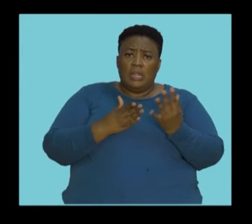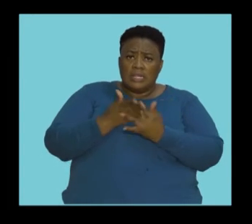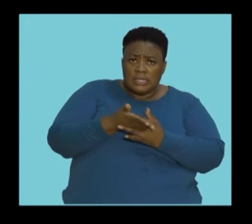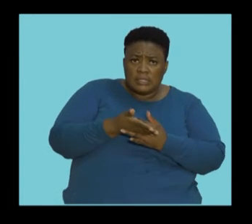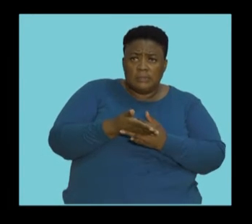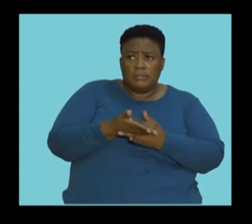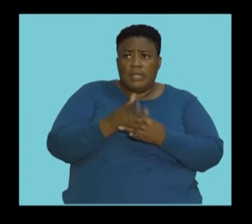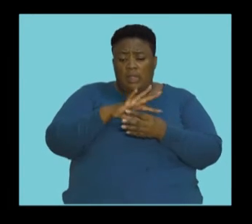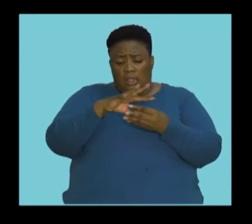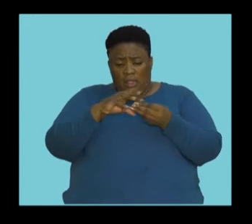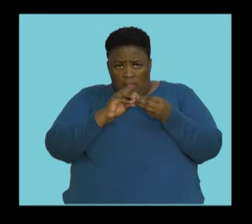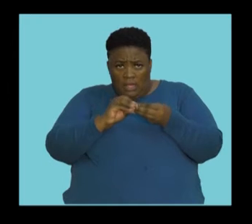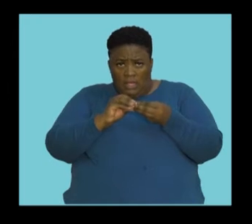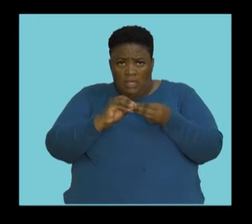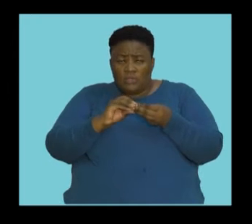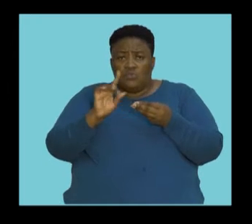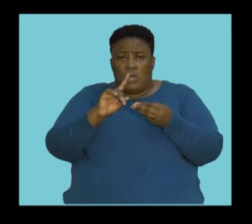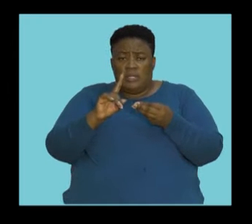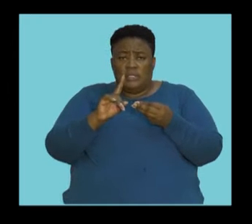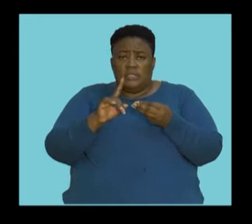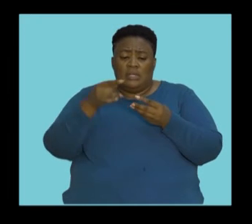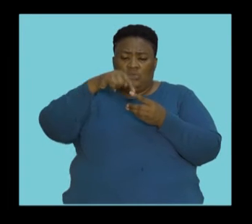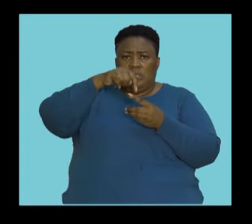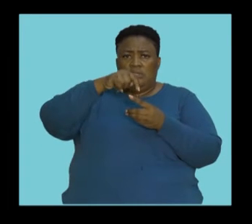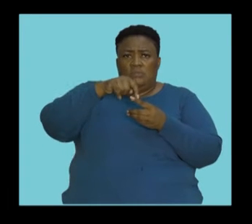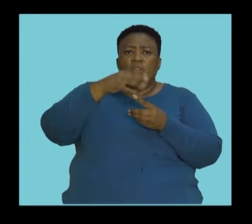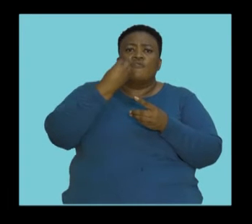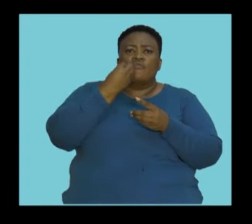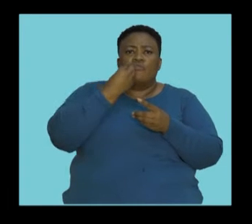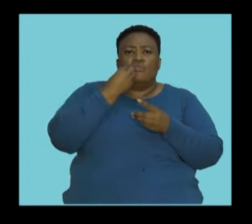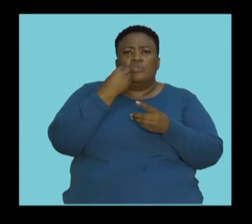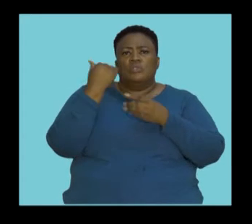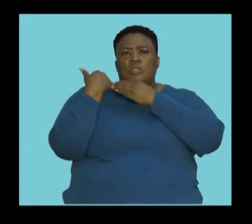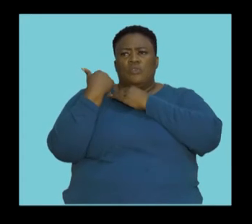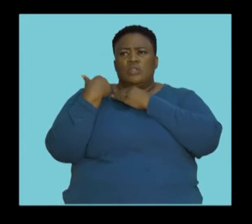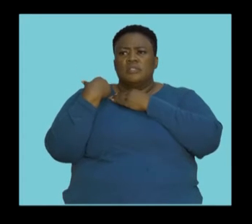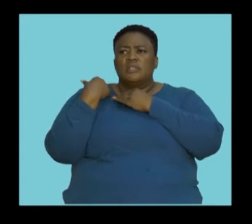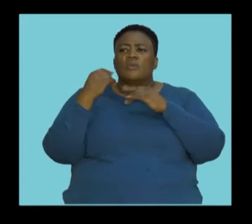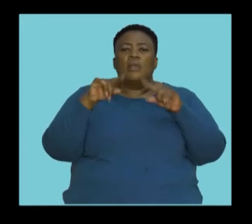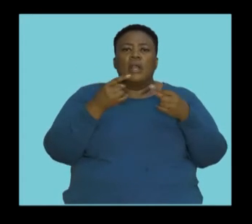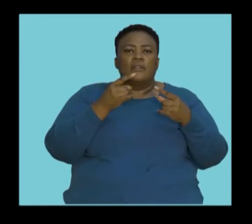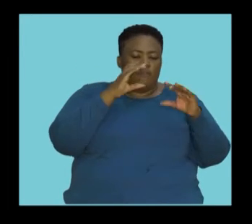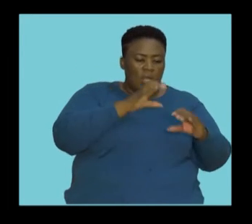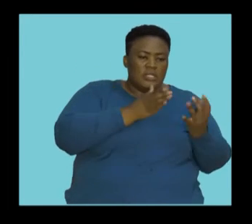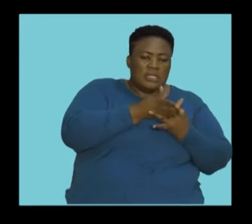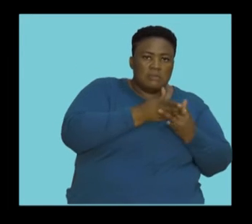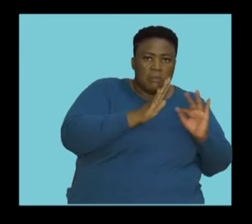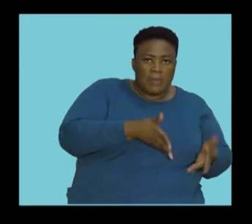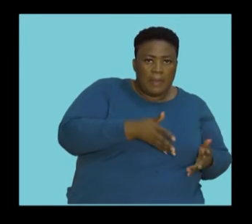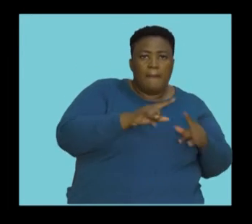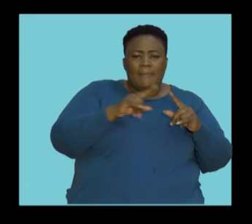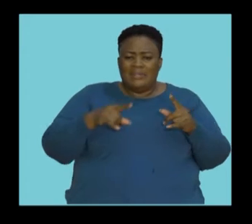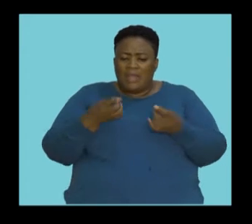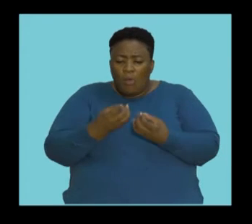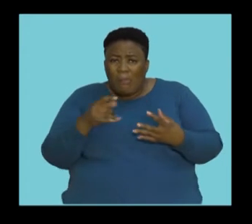accessibility all linked to food security. So often we need to not just look at the accessibility, but also the cost